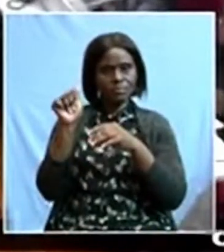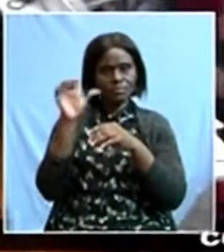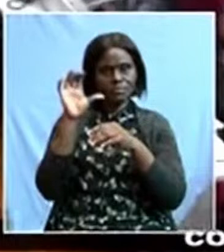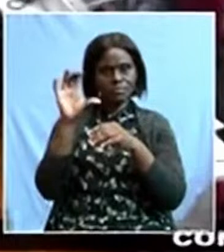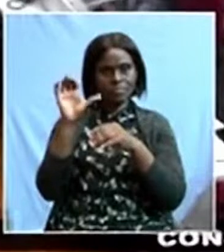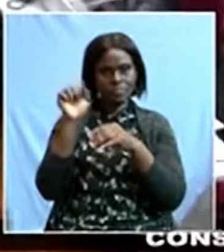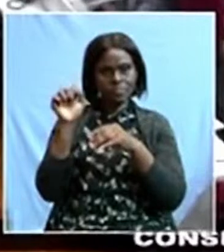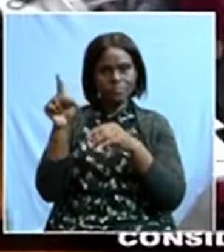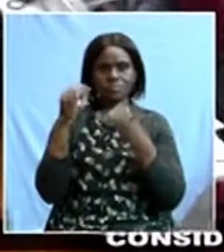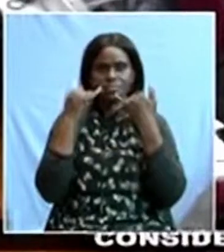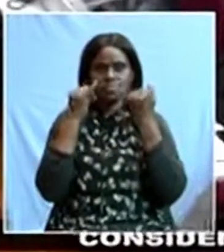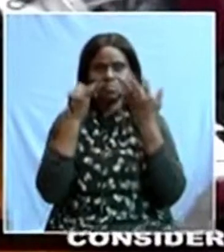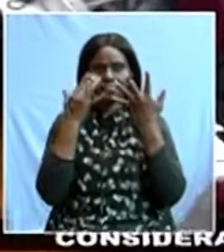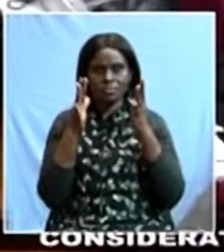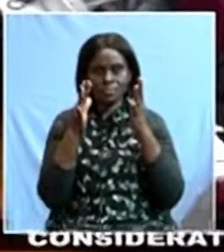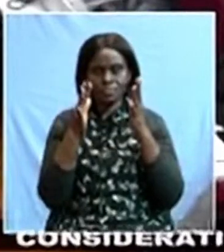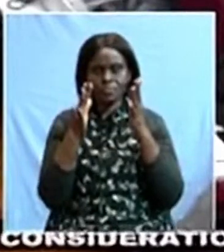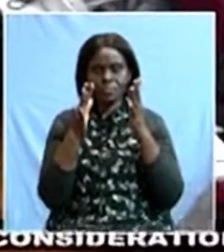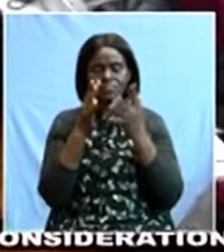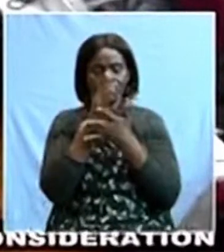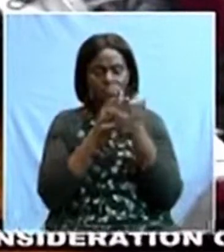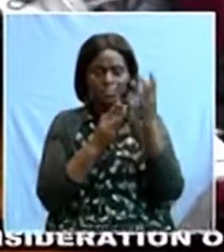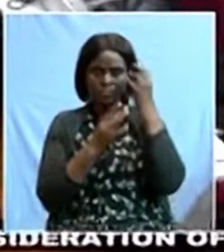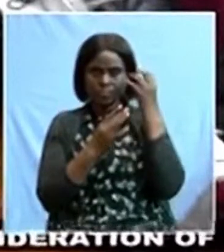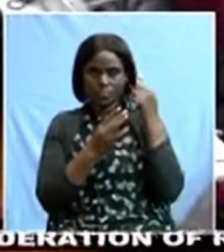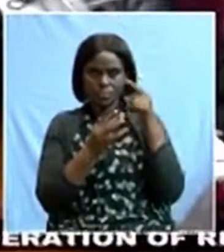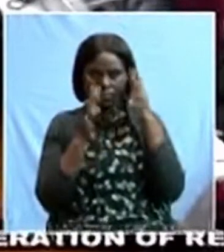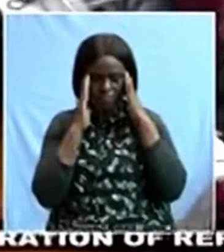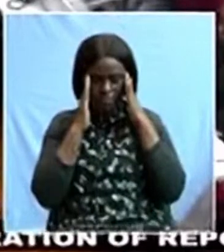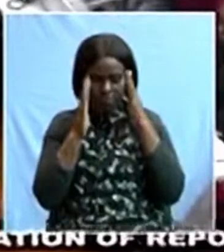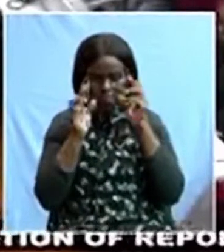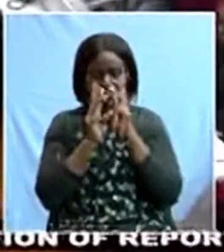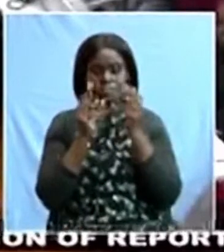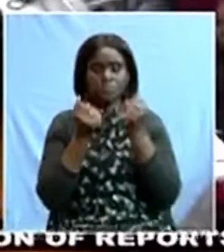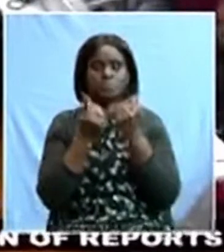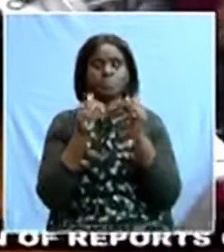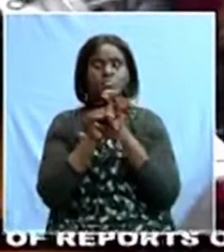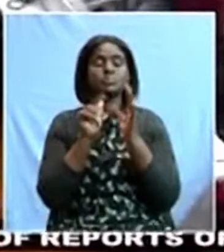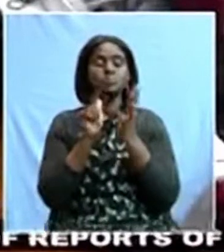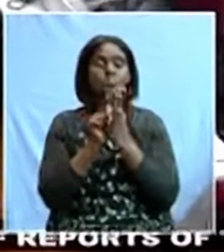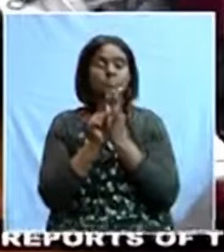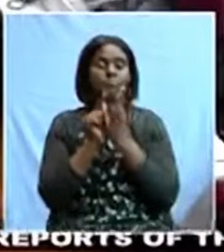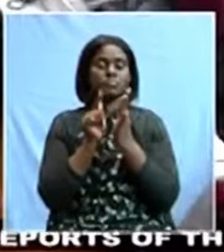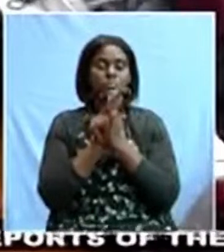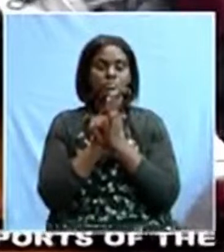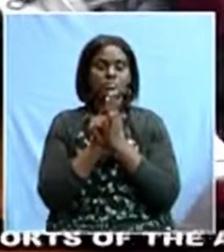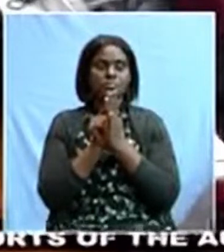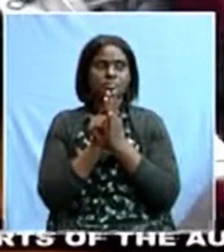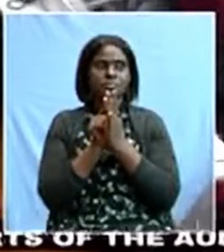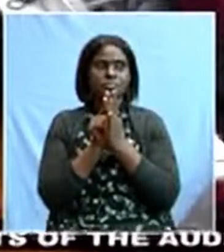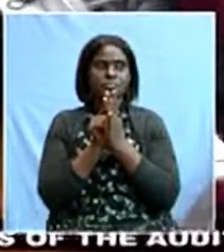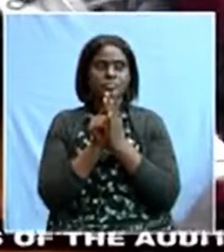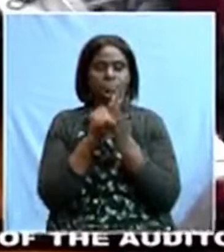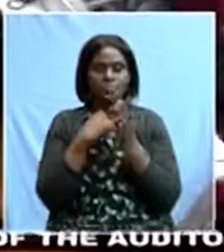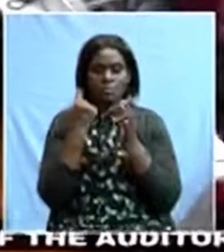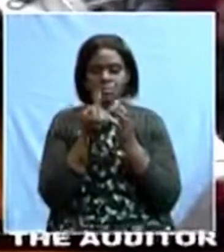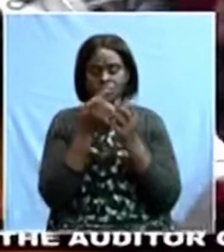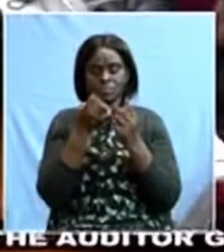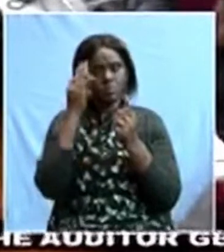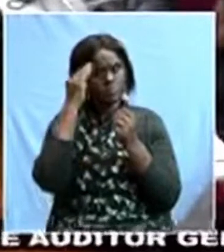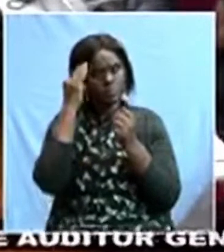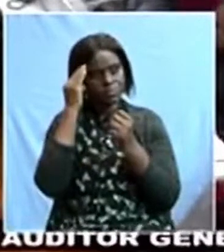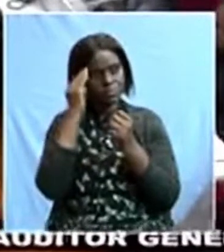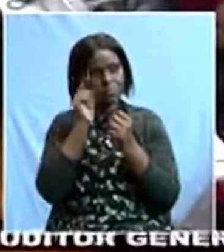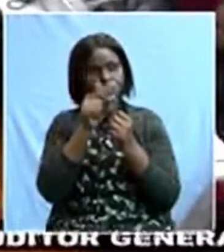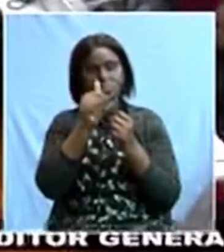that some officers were attending a workshop in Lusaka. I just wanted to find out whether